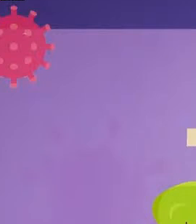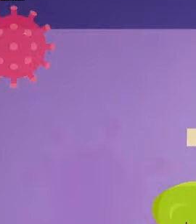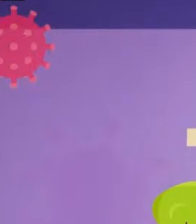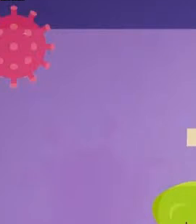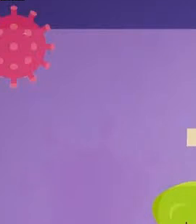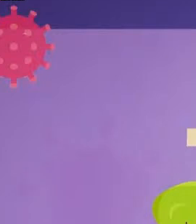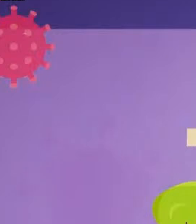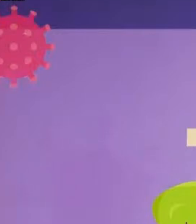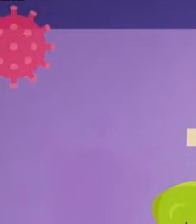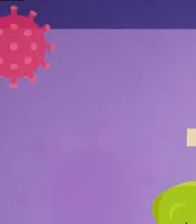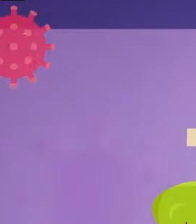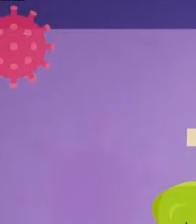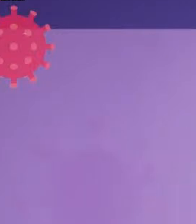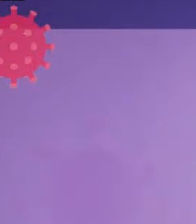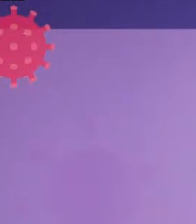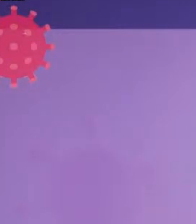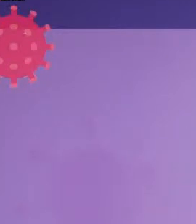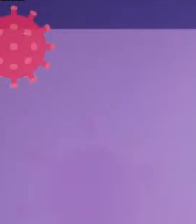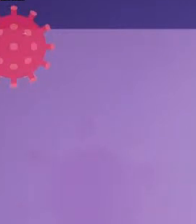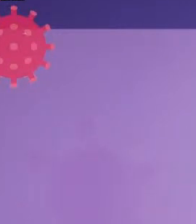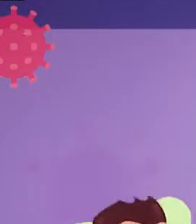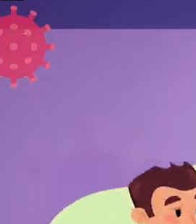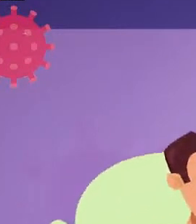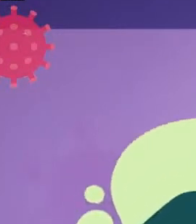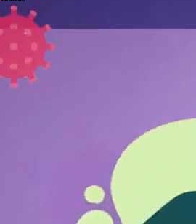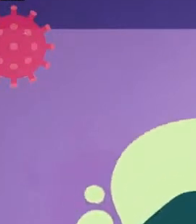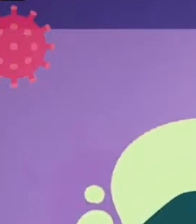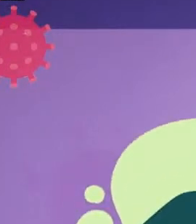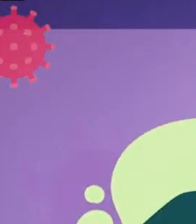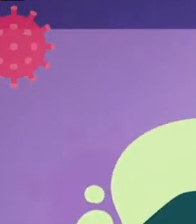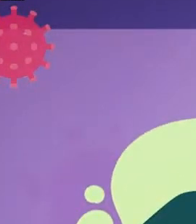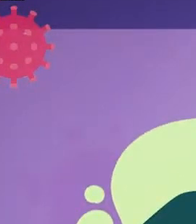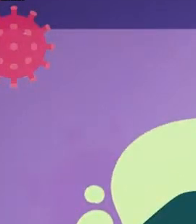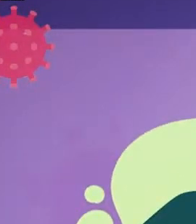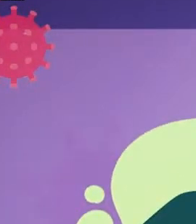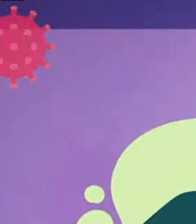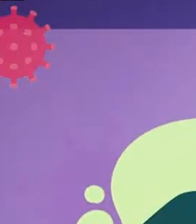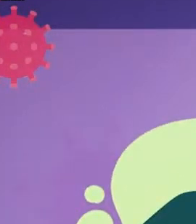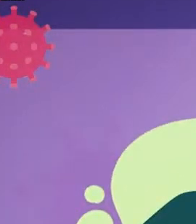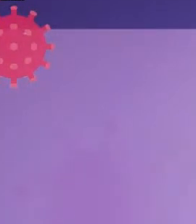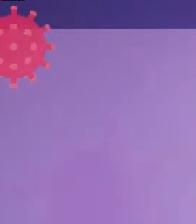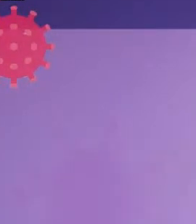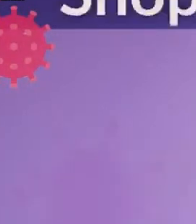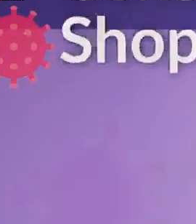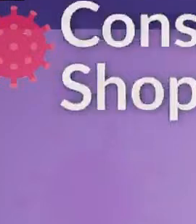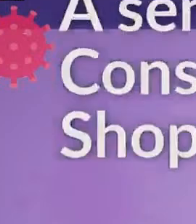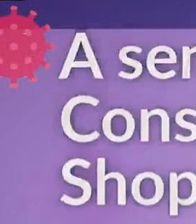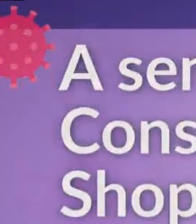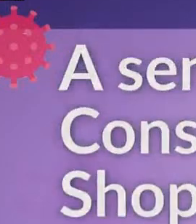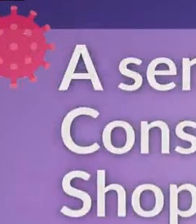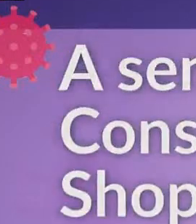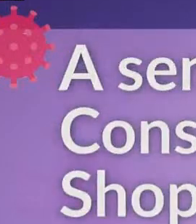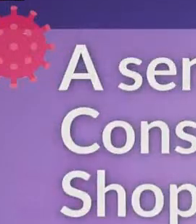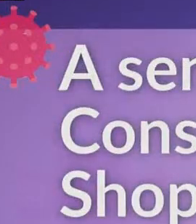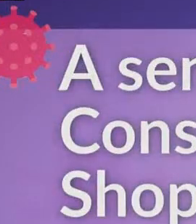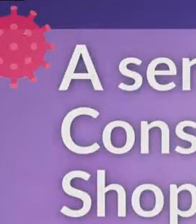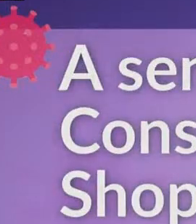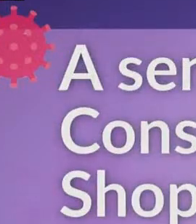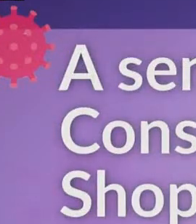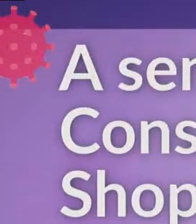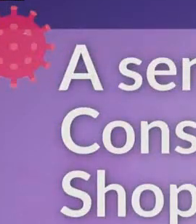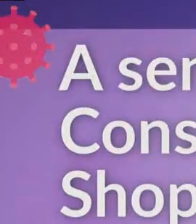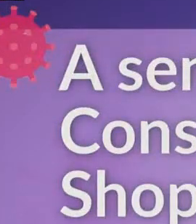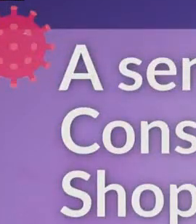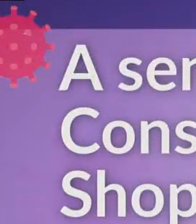exception of single parents. Don't go if you are feeling unwell or have symptoms. If you are a senior or in another